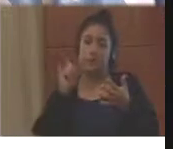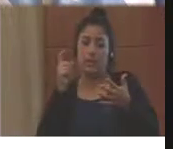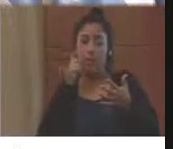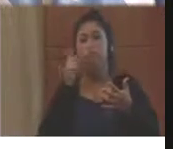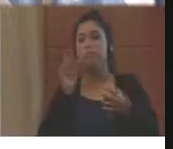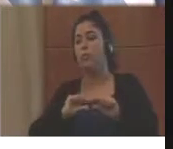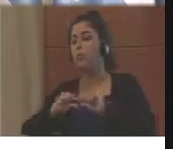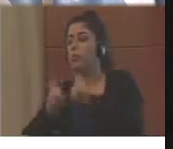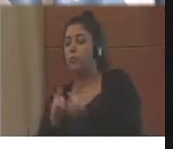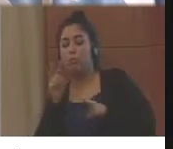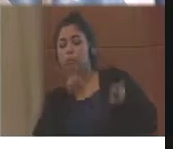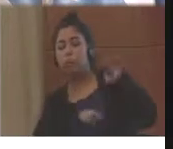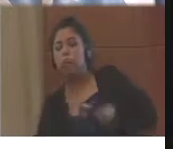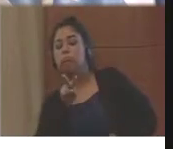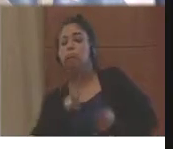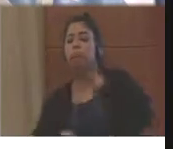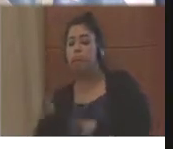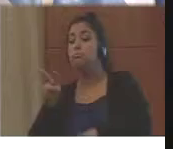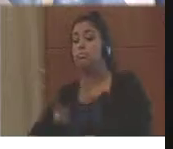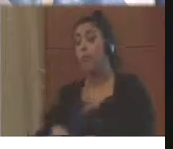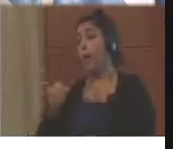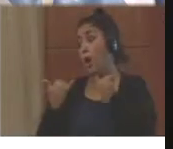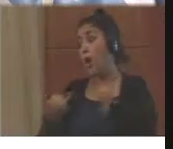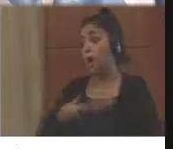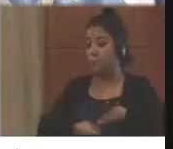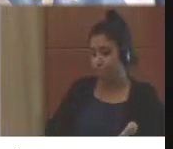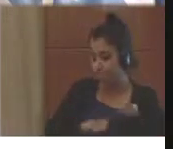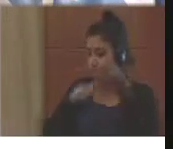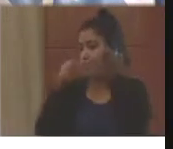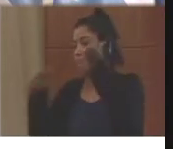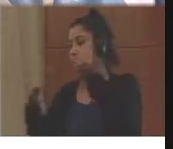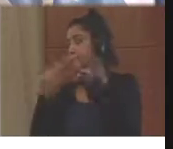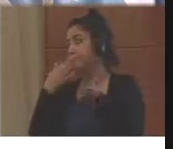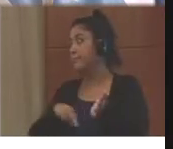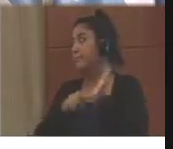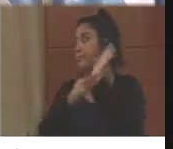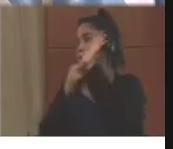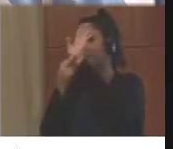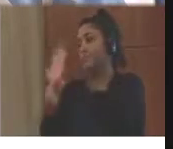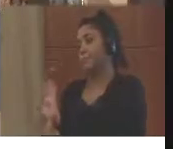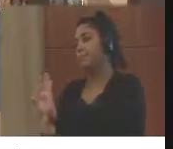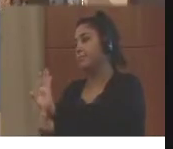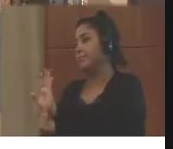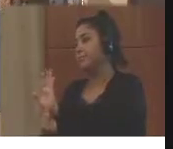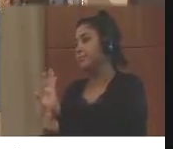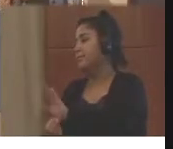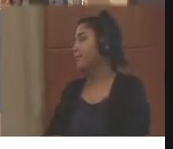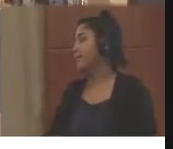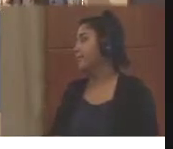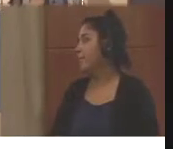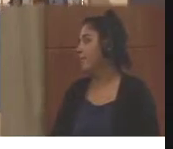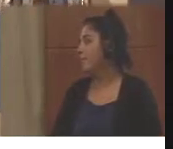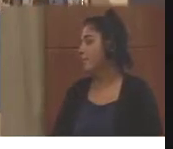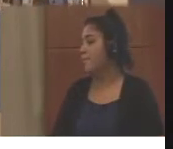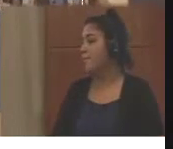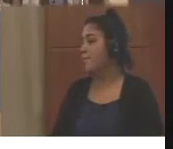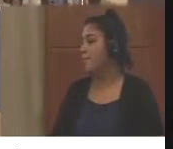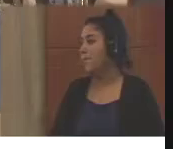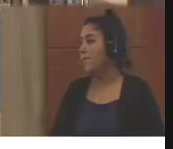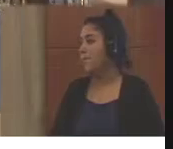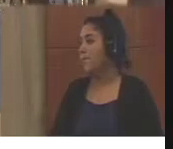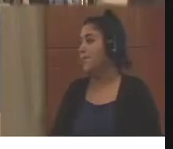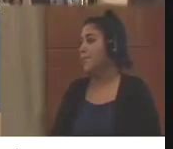to verify them, and there are means to verify them. And I am going to submit the voluntary